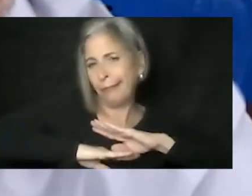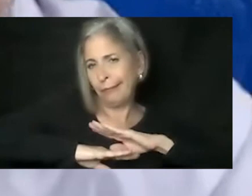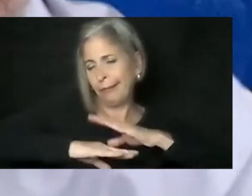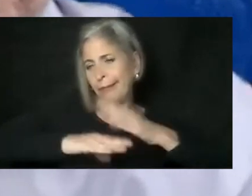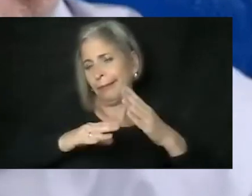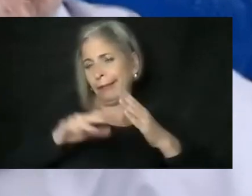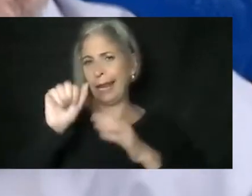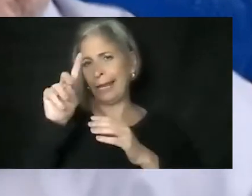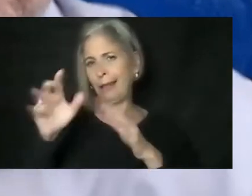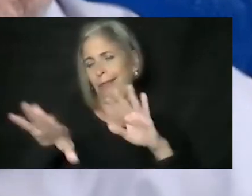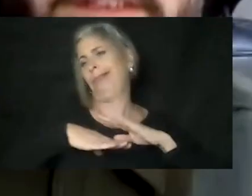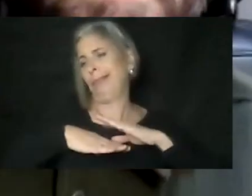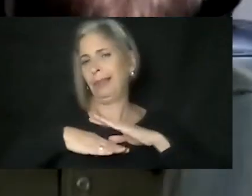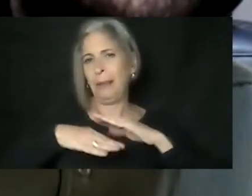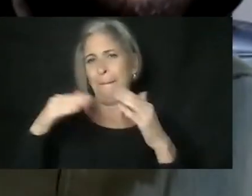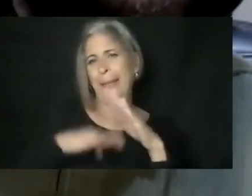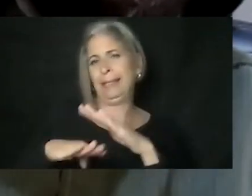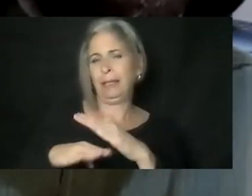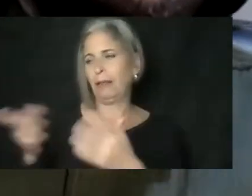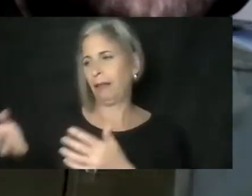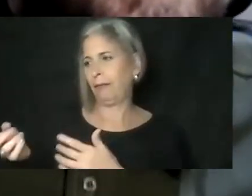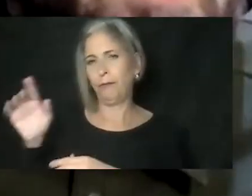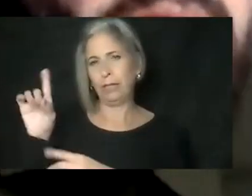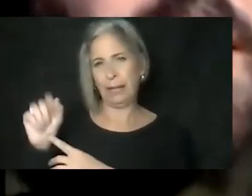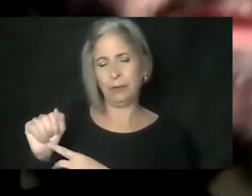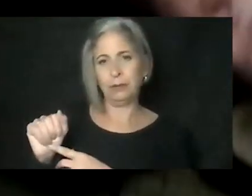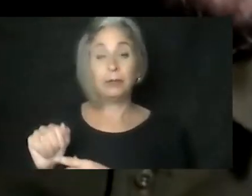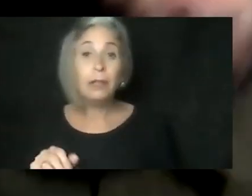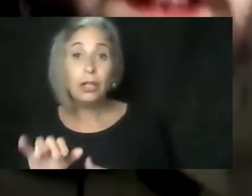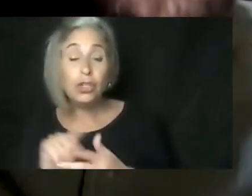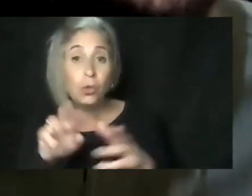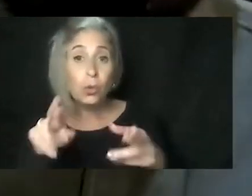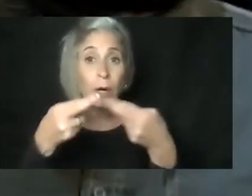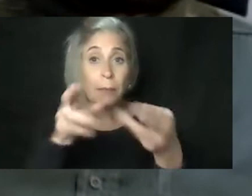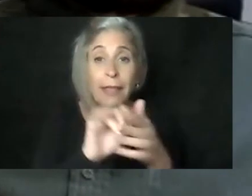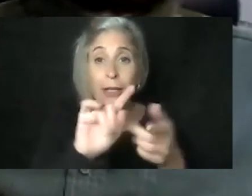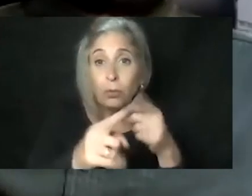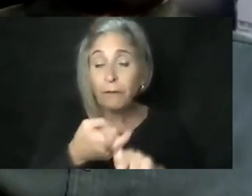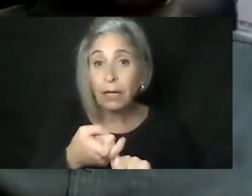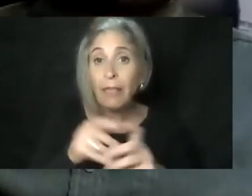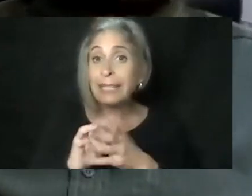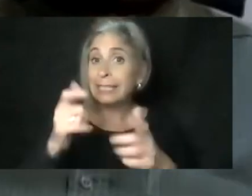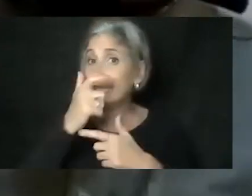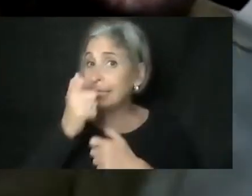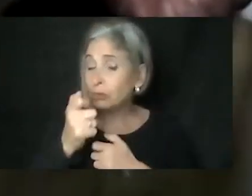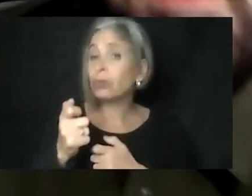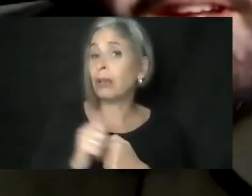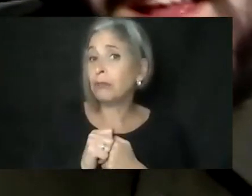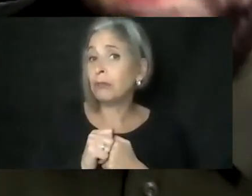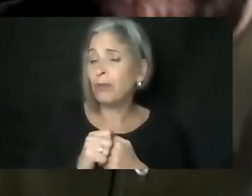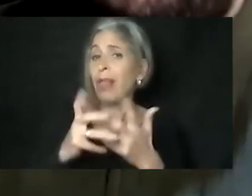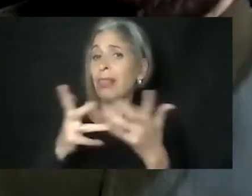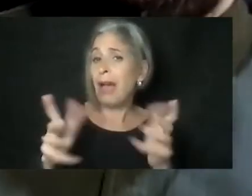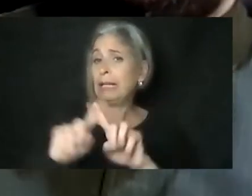comes on the other end of it. I mean, I think that question about like would you recommend that to a friend is super interesting, and we've had a lot of different chats about